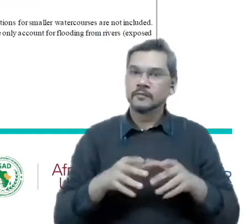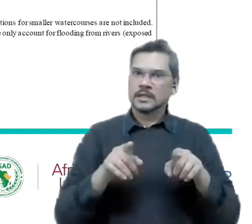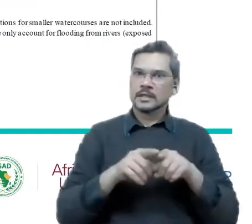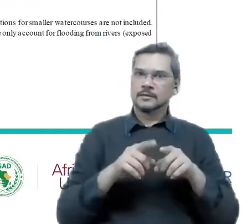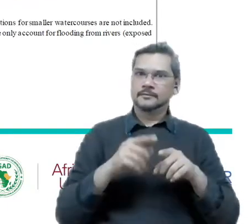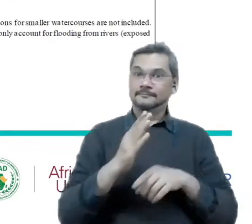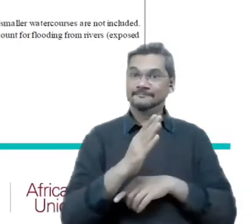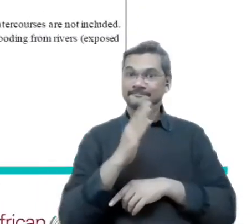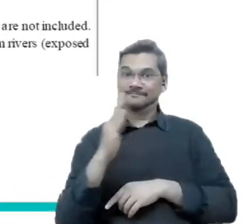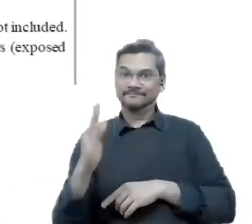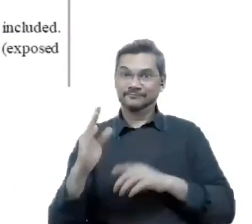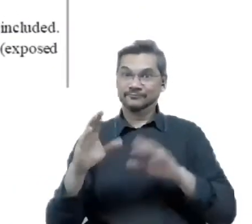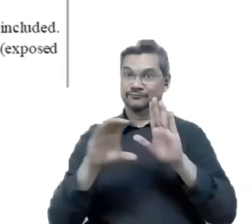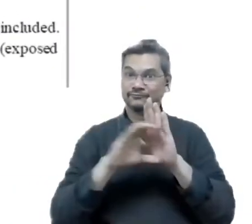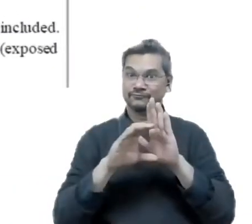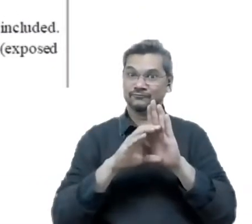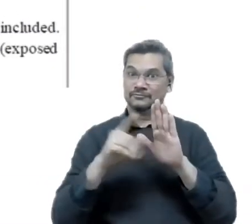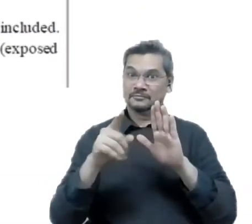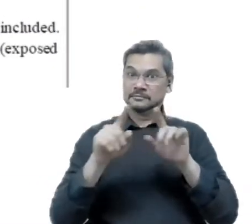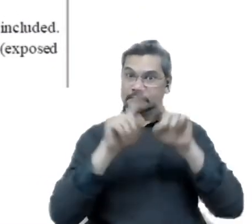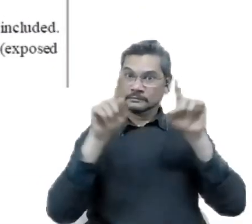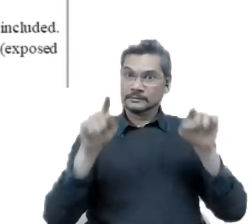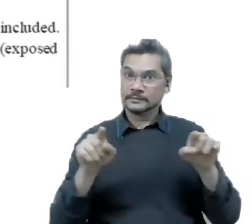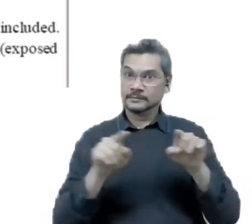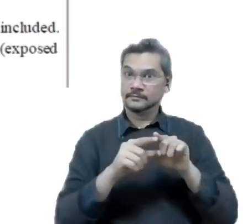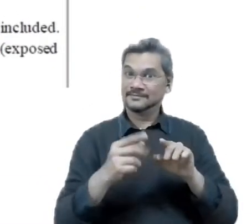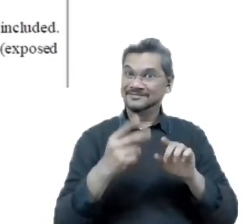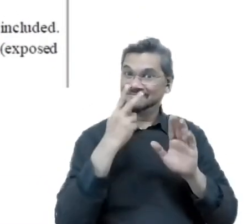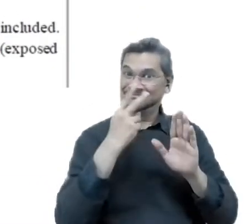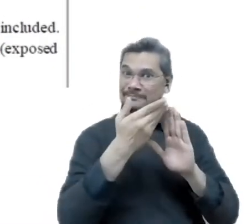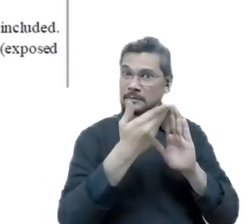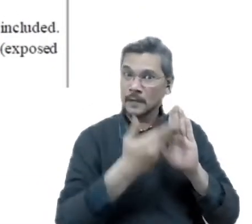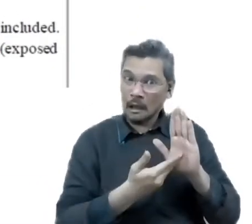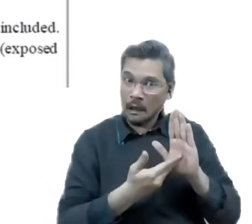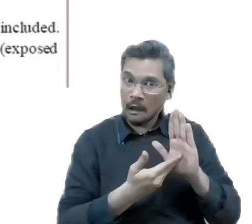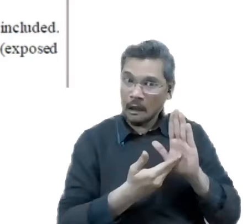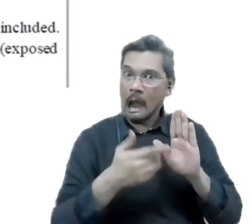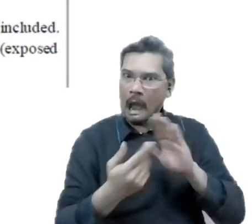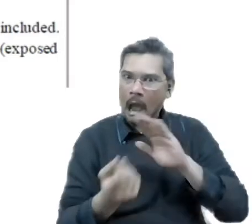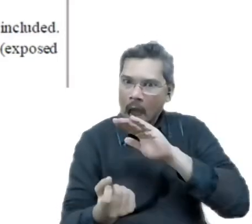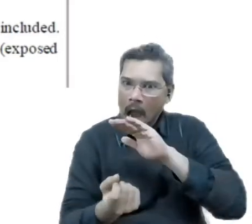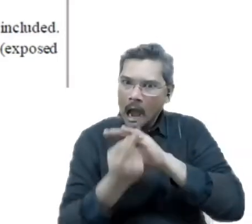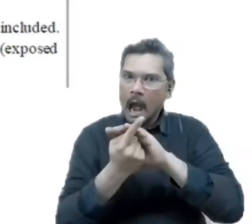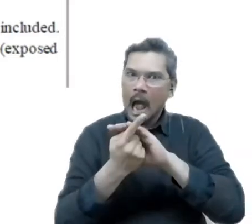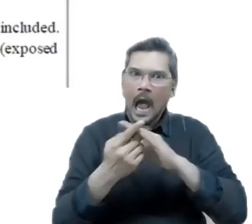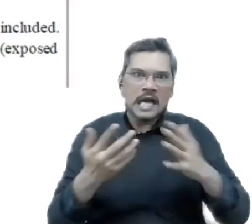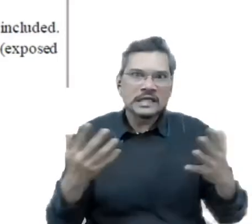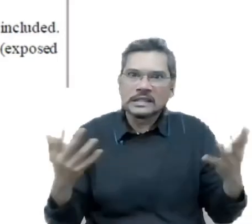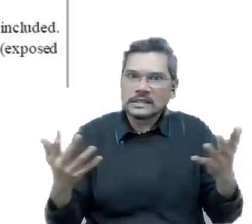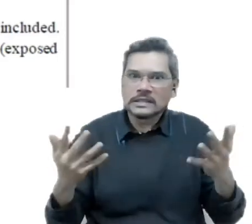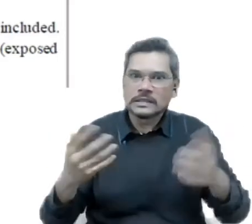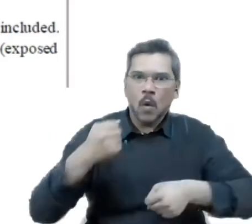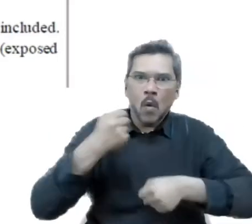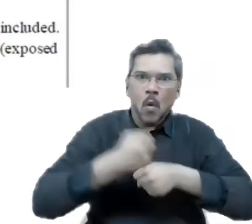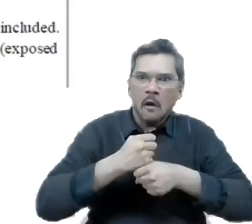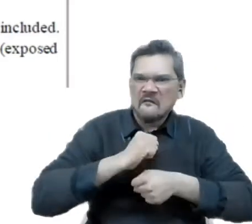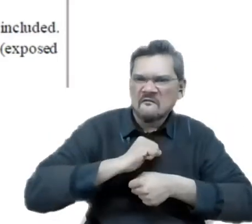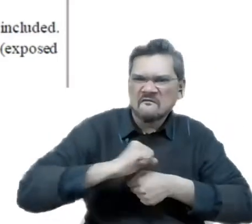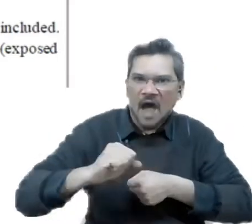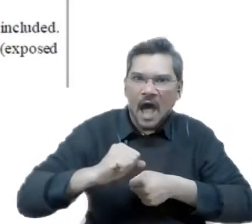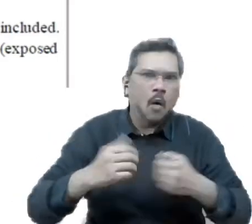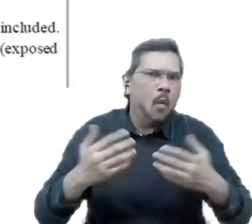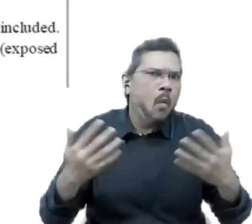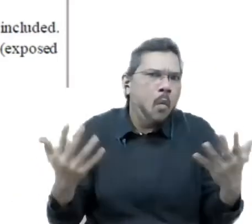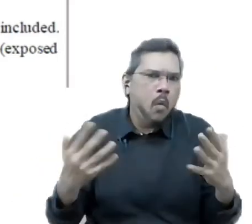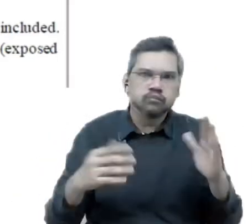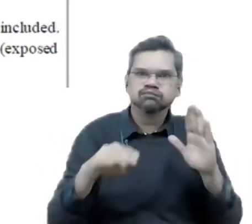are the types of information that we can use and that we can immediately act upon. And this is a product that was an experiment between